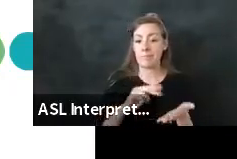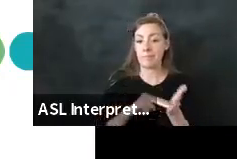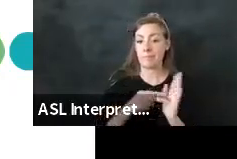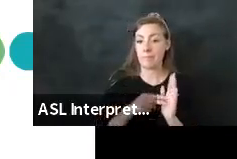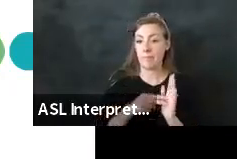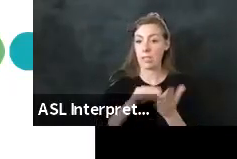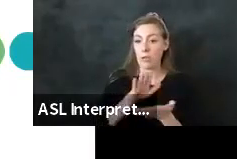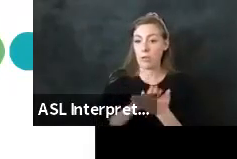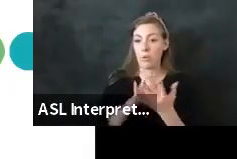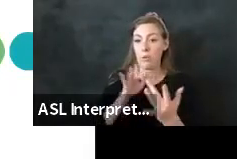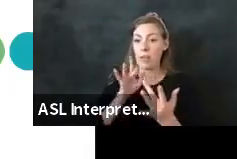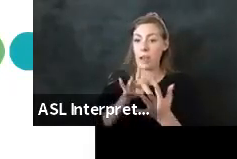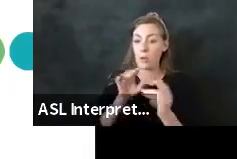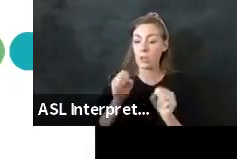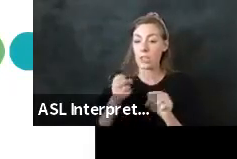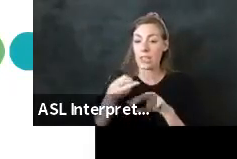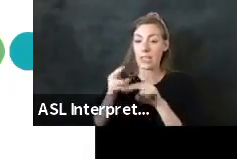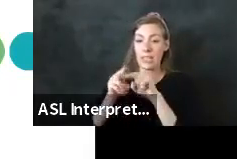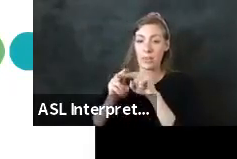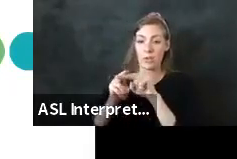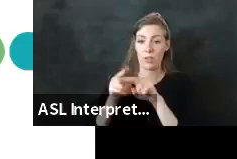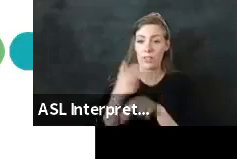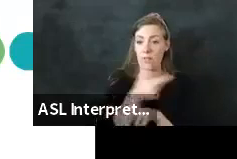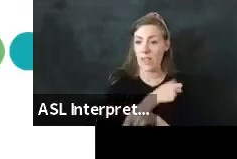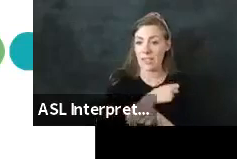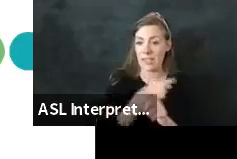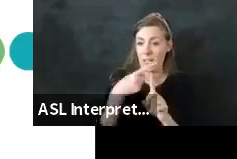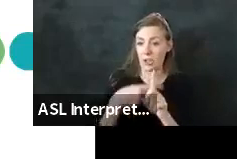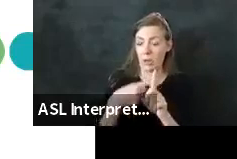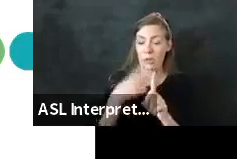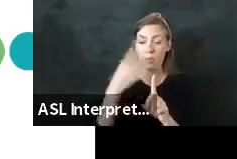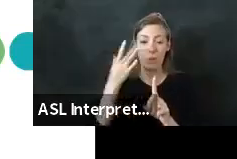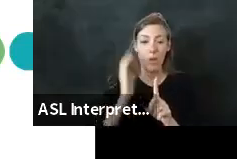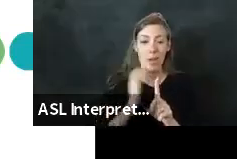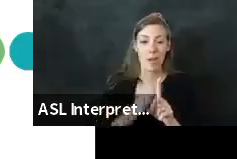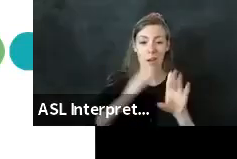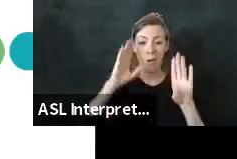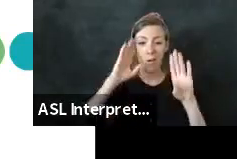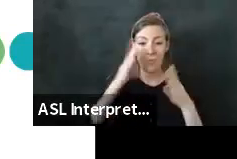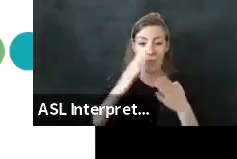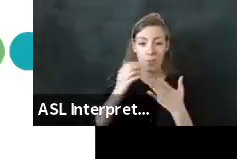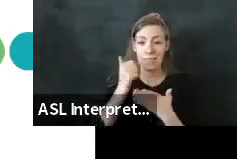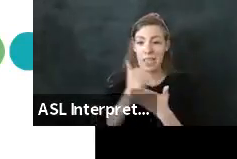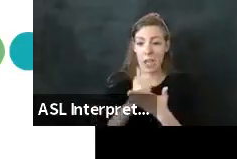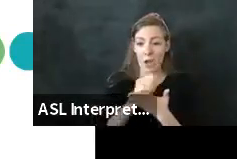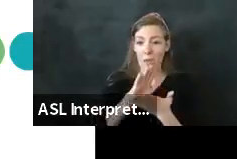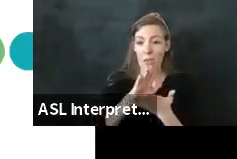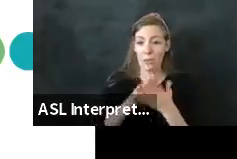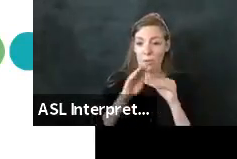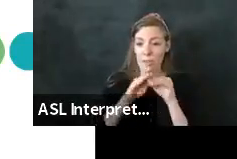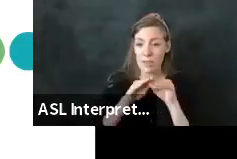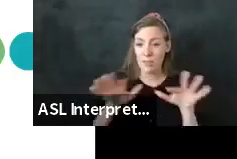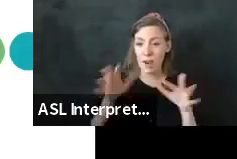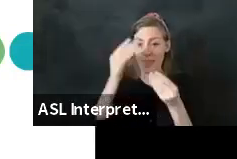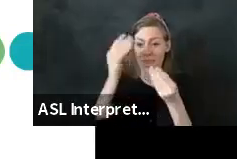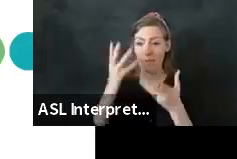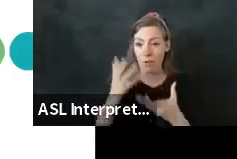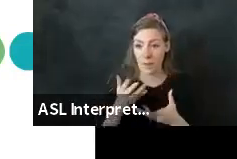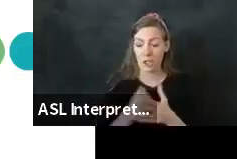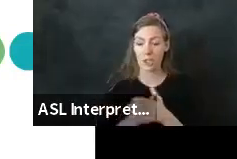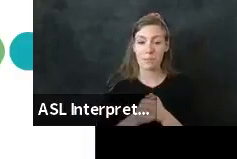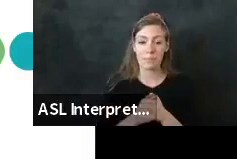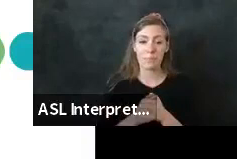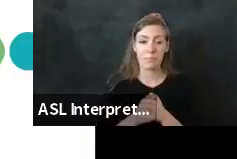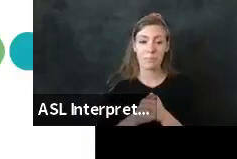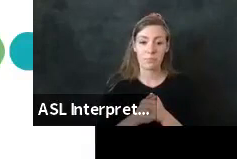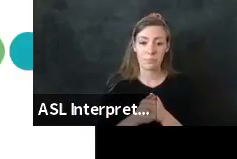can help increase vaccination rates, which is why our focus right now is helping schools spread that information. Pediatricians are a